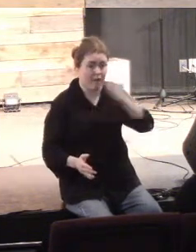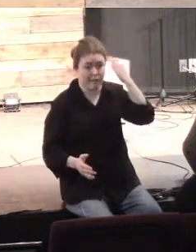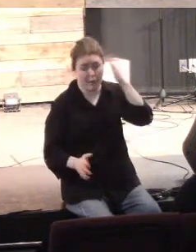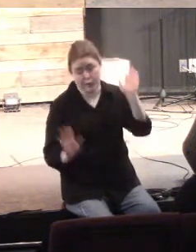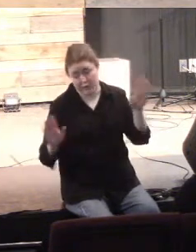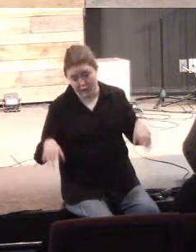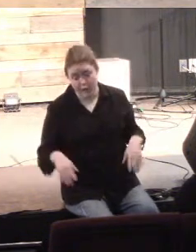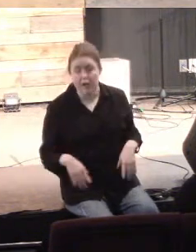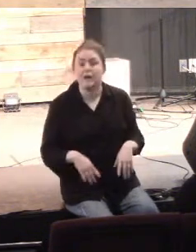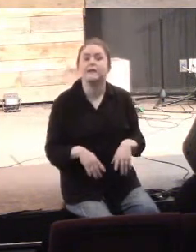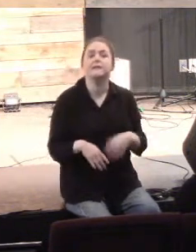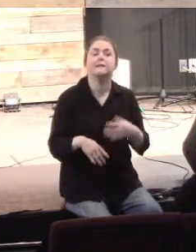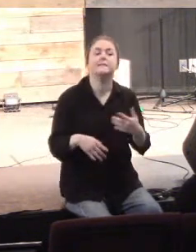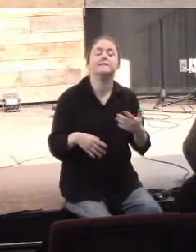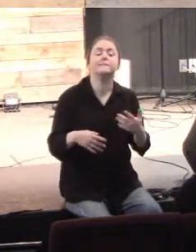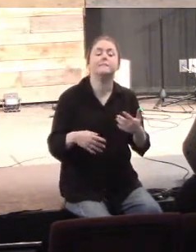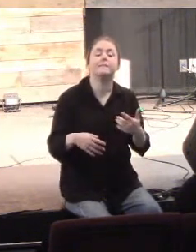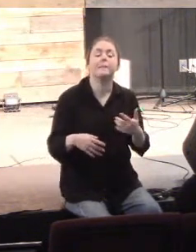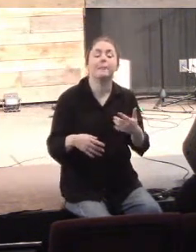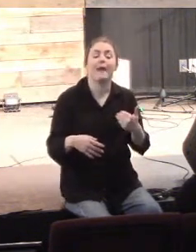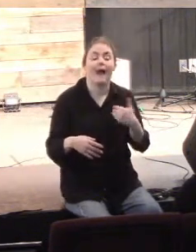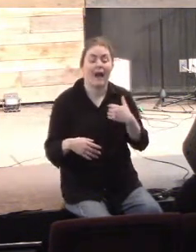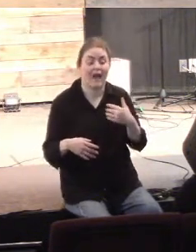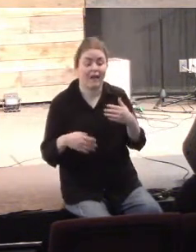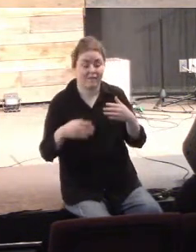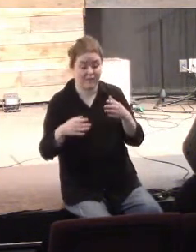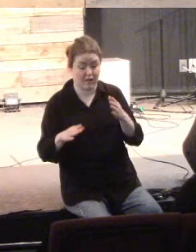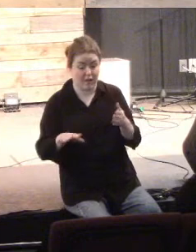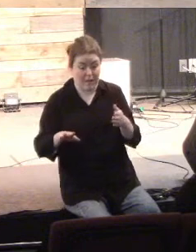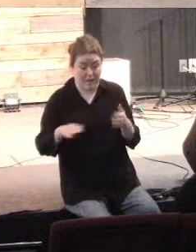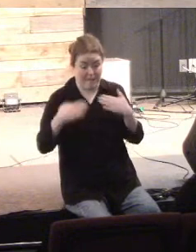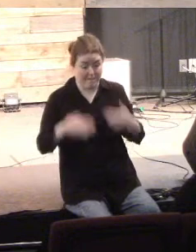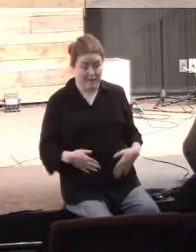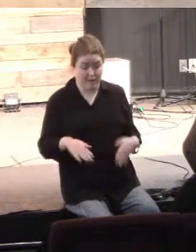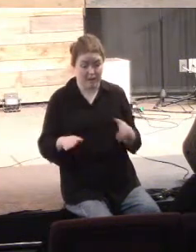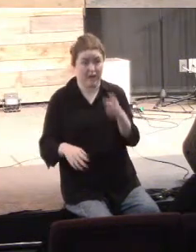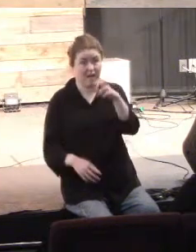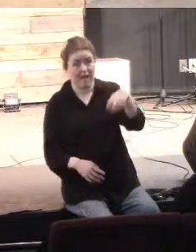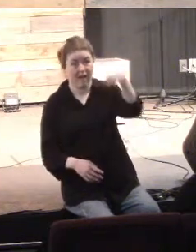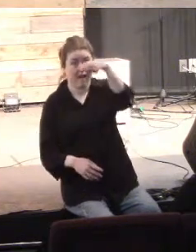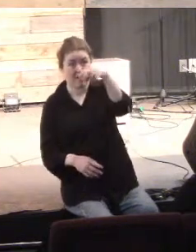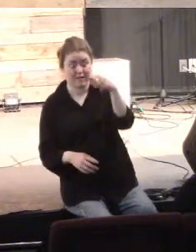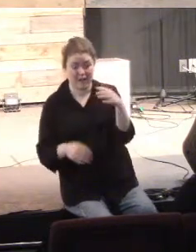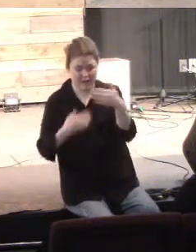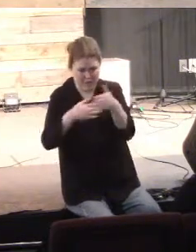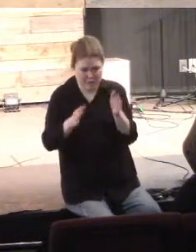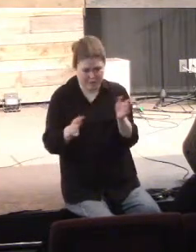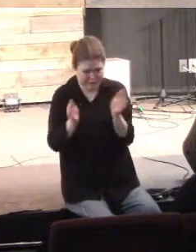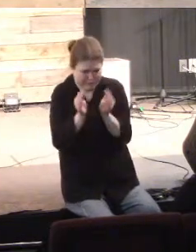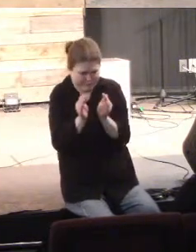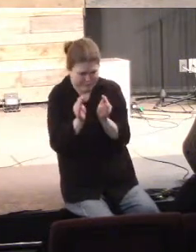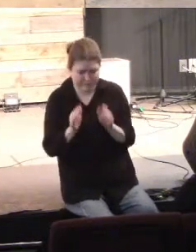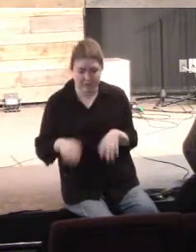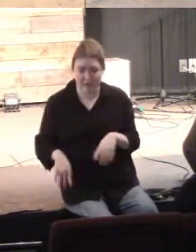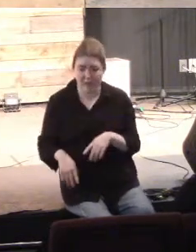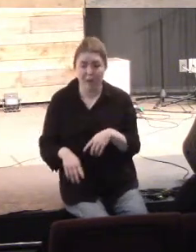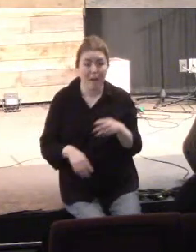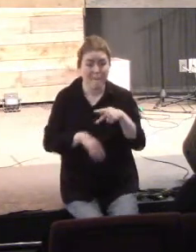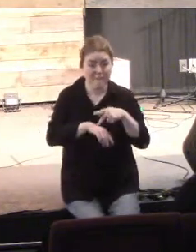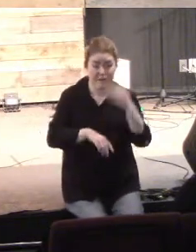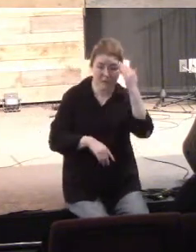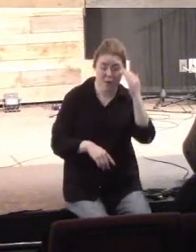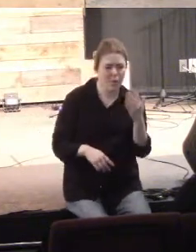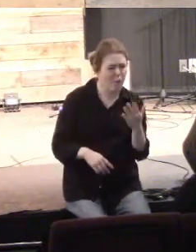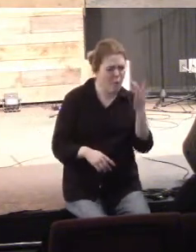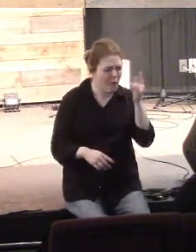But there's a body upstairs in a little bitty room, and Peter goes into this room. Now, Peter knows. What are you doing going around dead bodies?